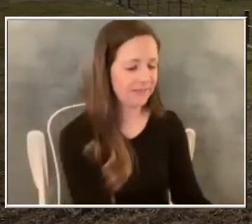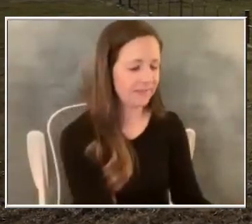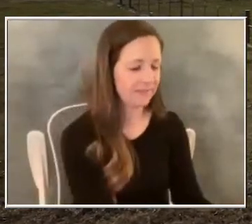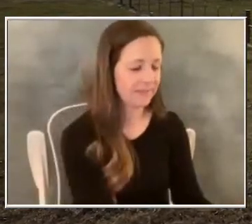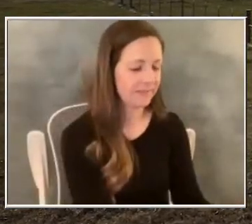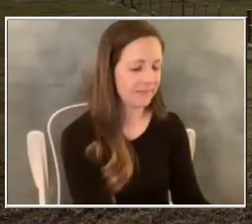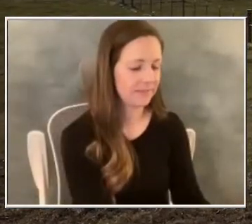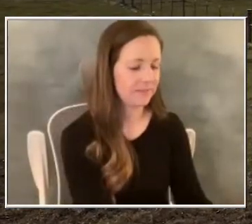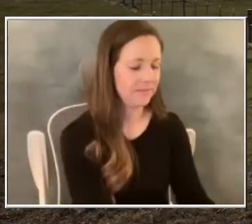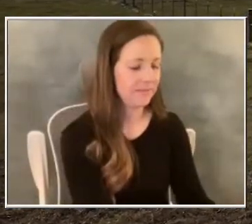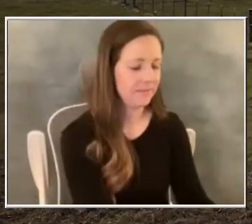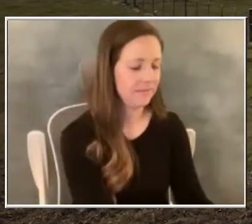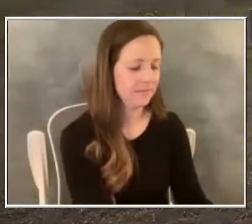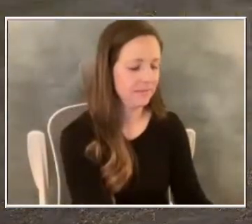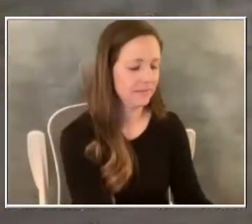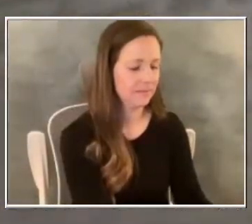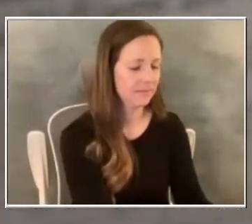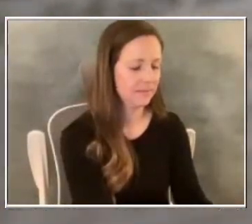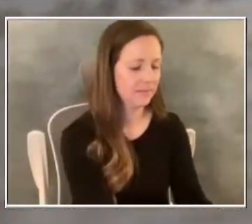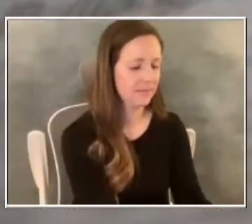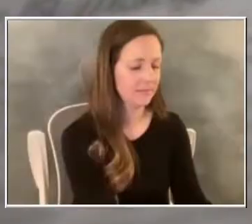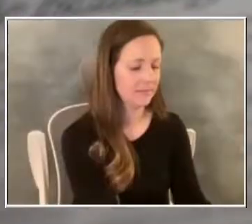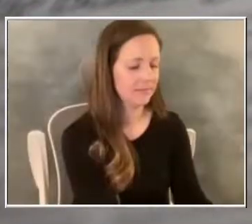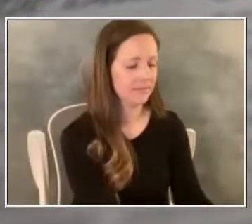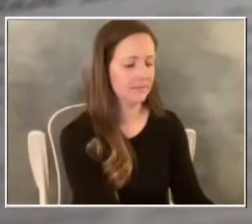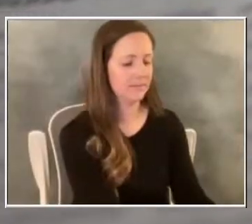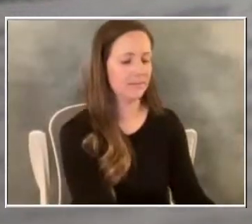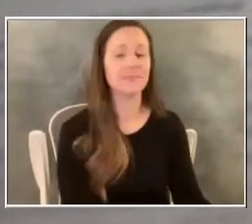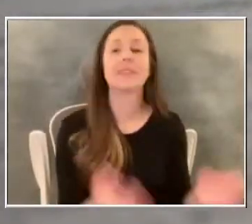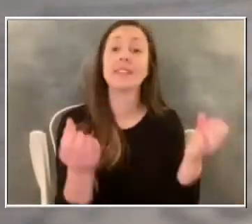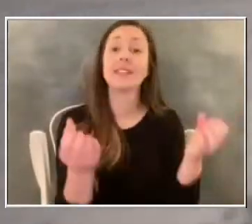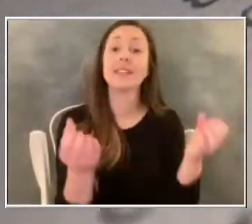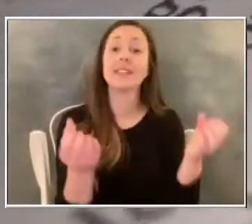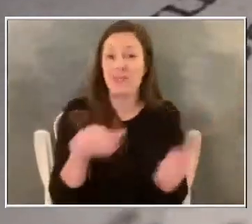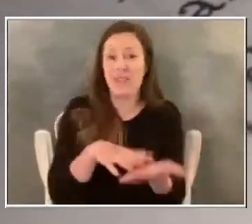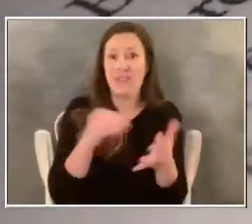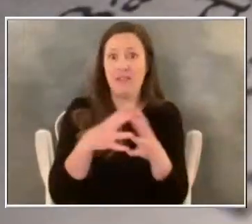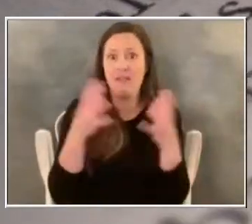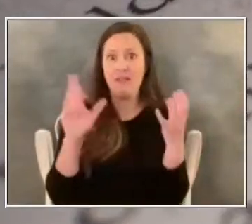You can learn a lot about a community from its local paper.